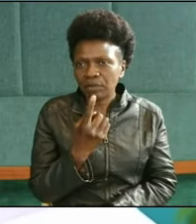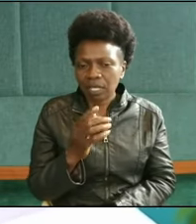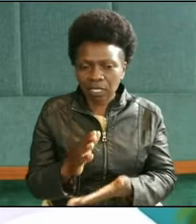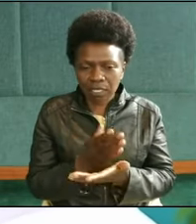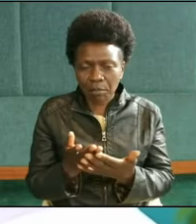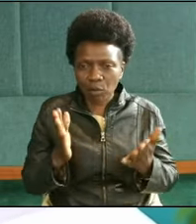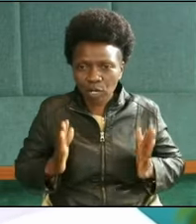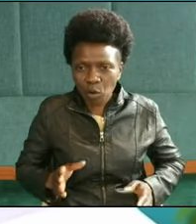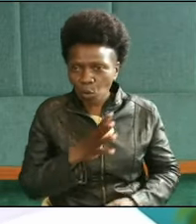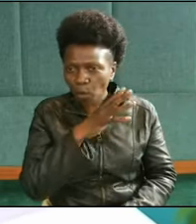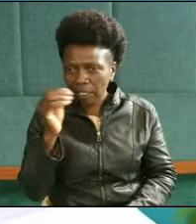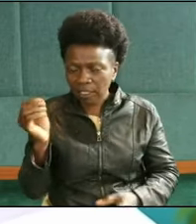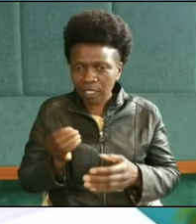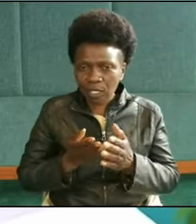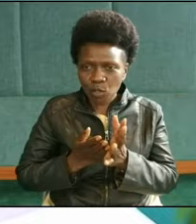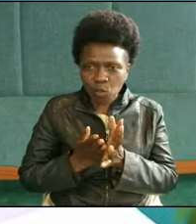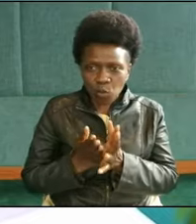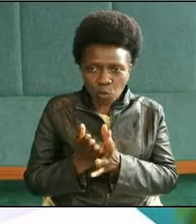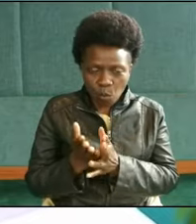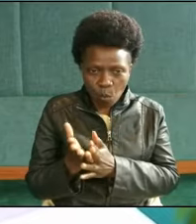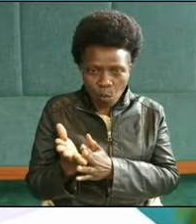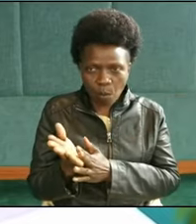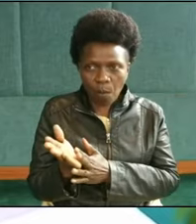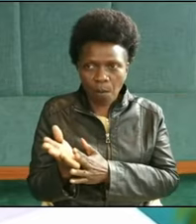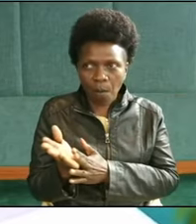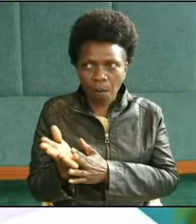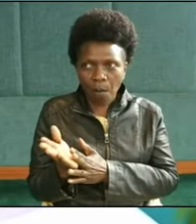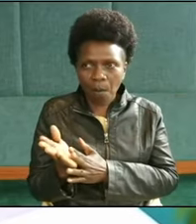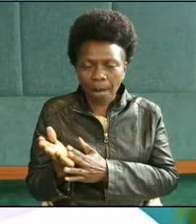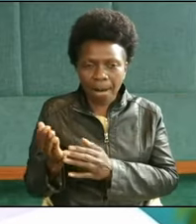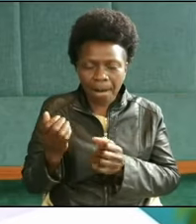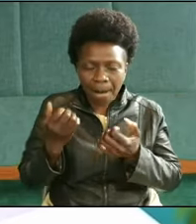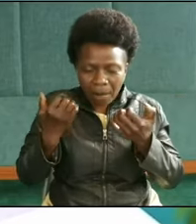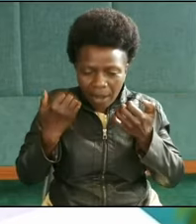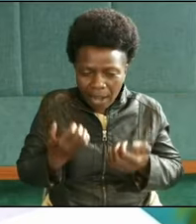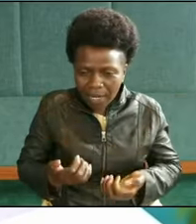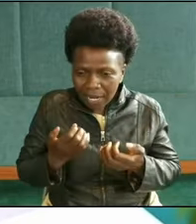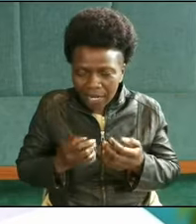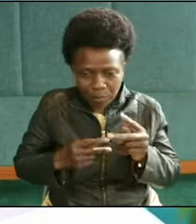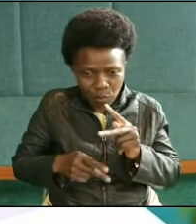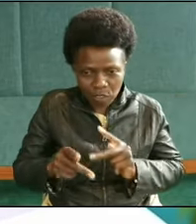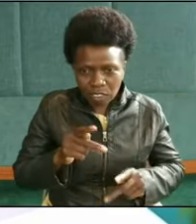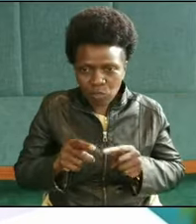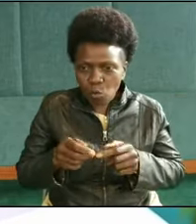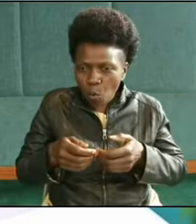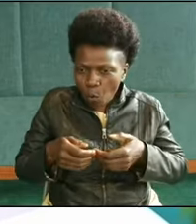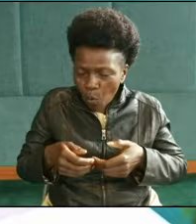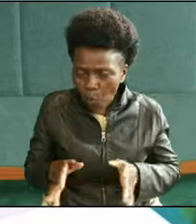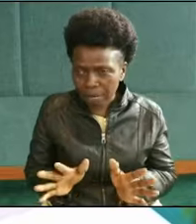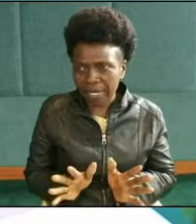Somebody went through a rigorous process to